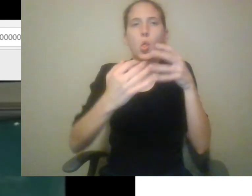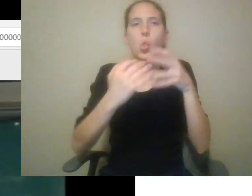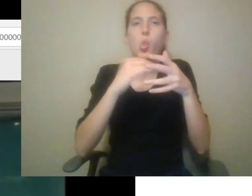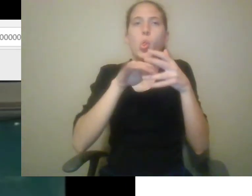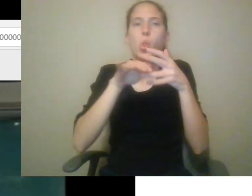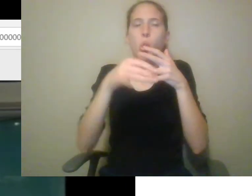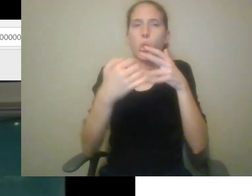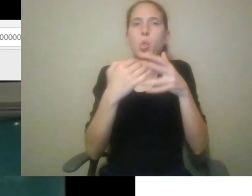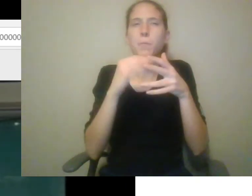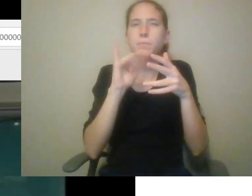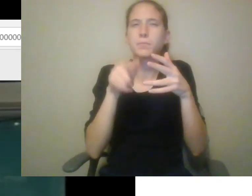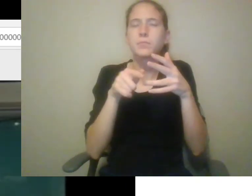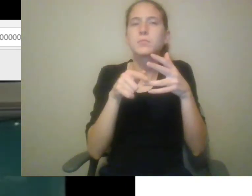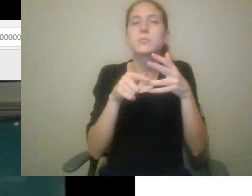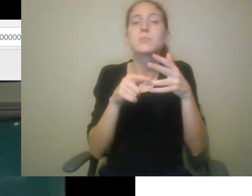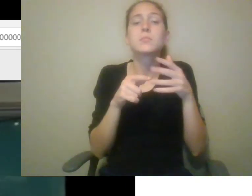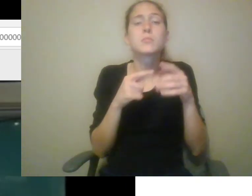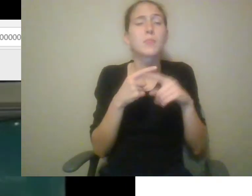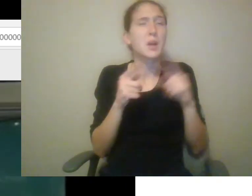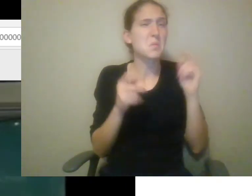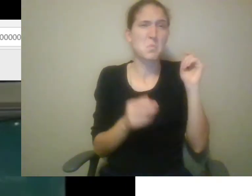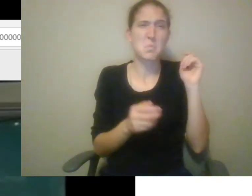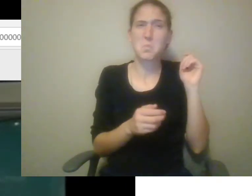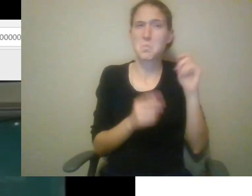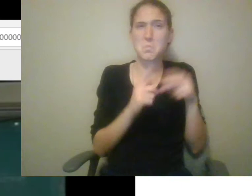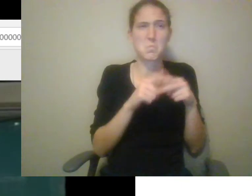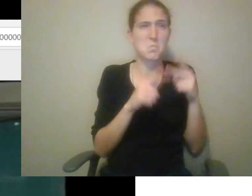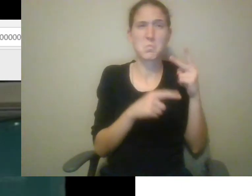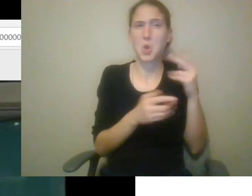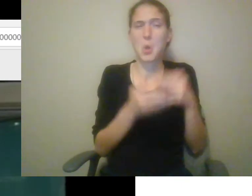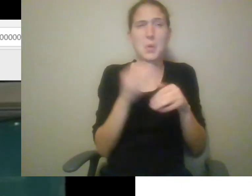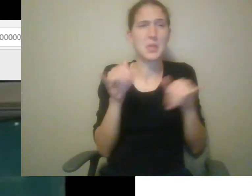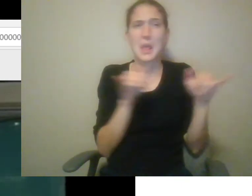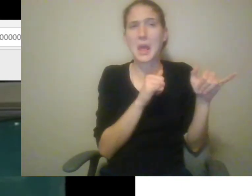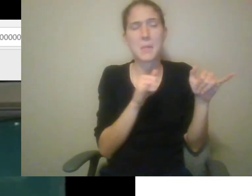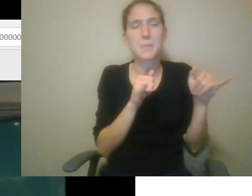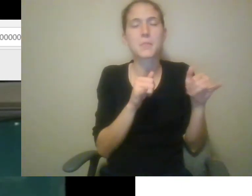And then the rest of the definition is the same. From